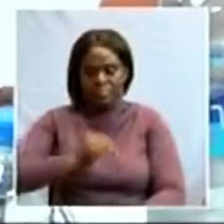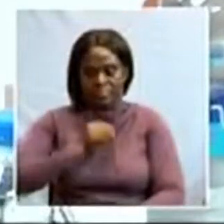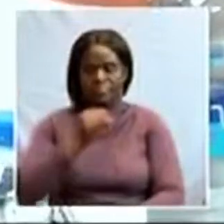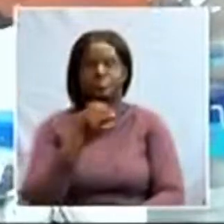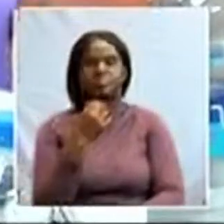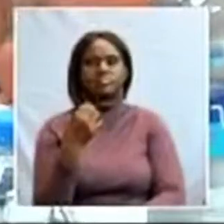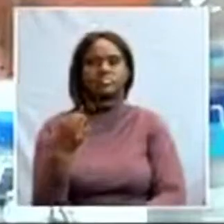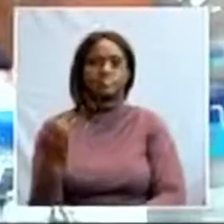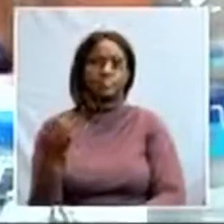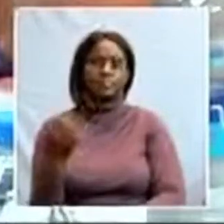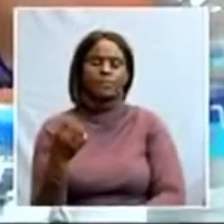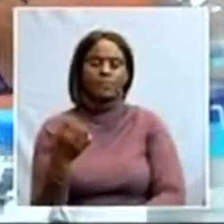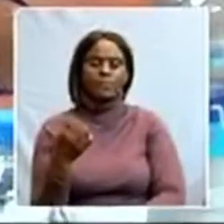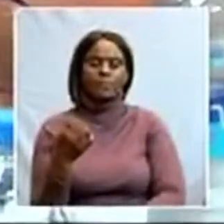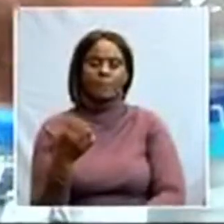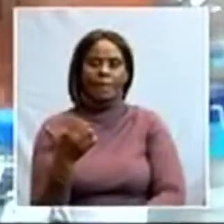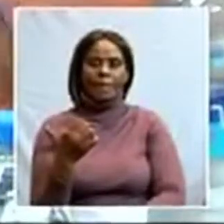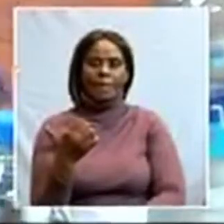equipment.